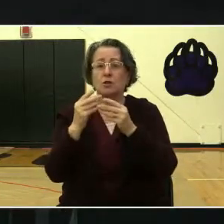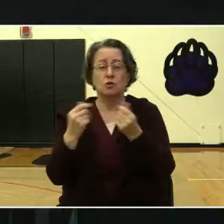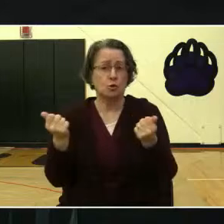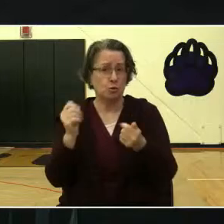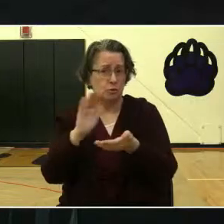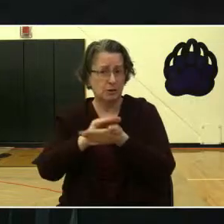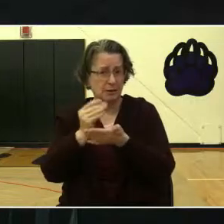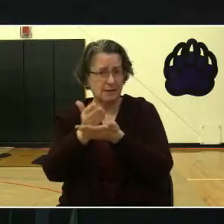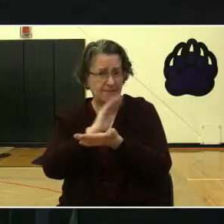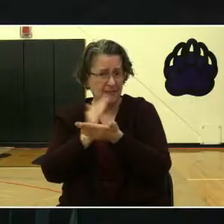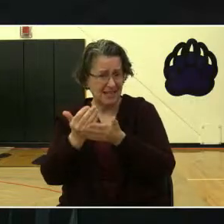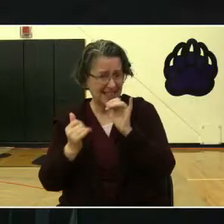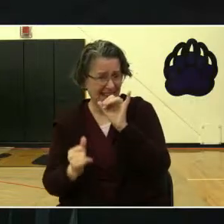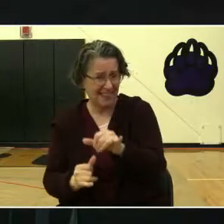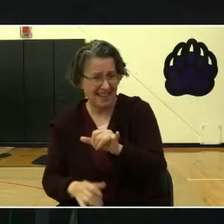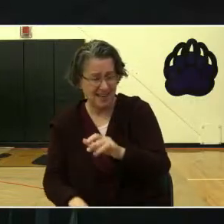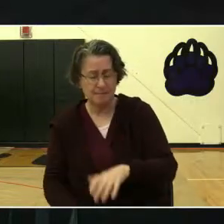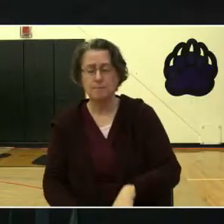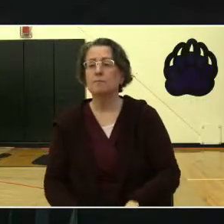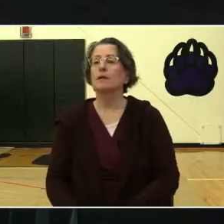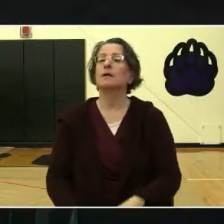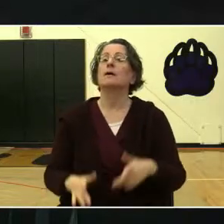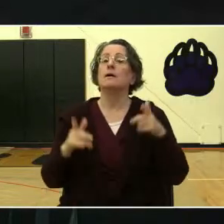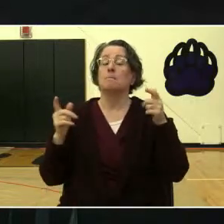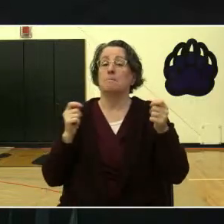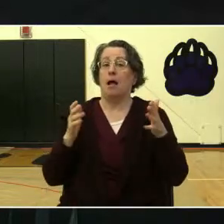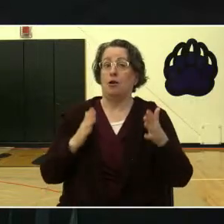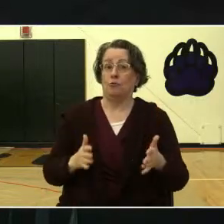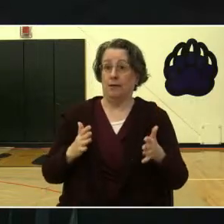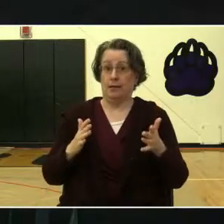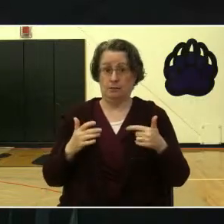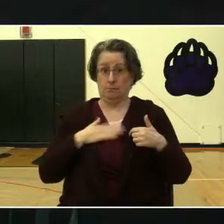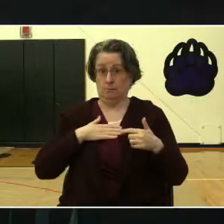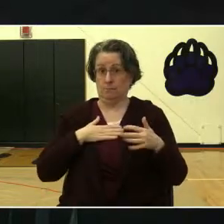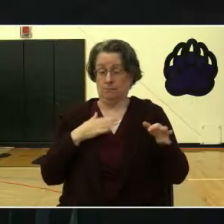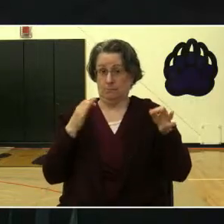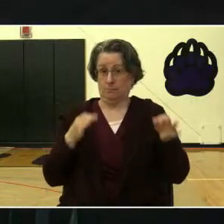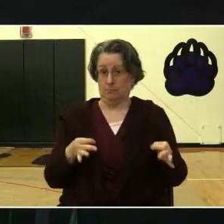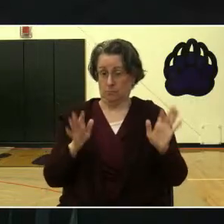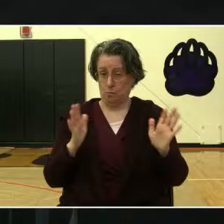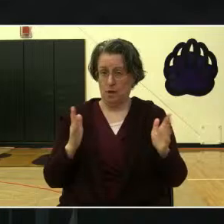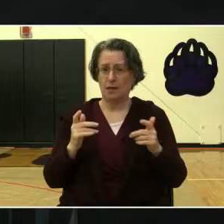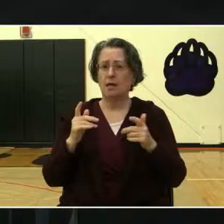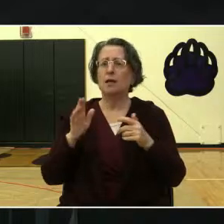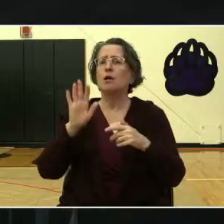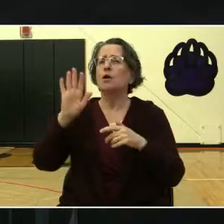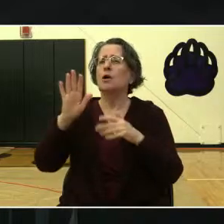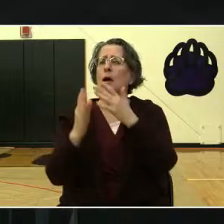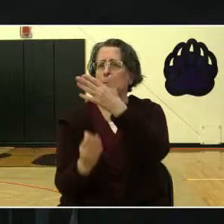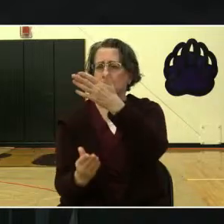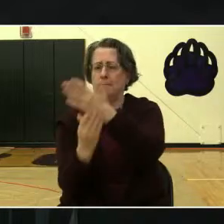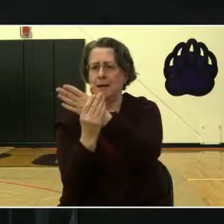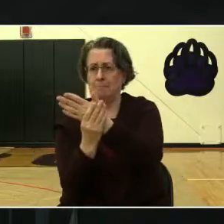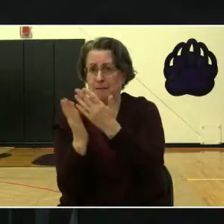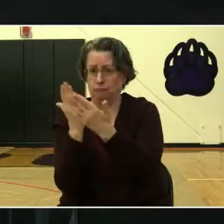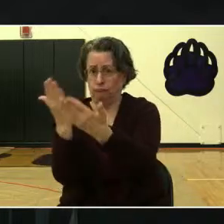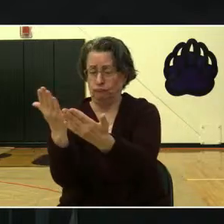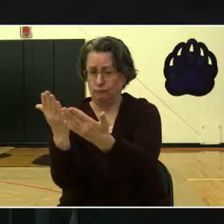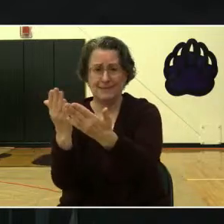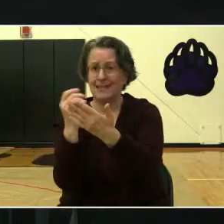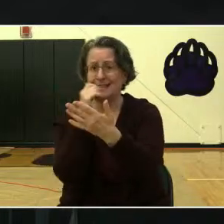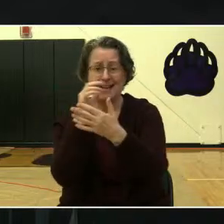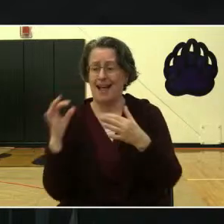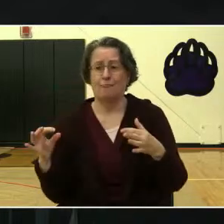substantially the moderator ruled that the proposed amendment was not Germain and therefore was out of